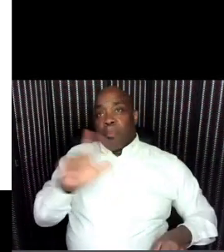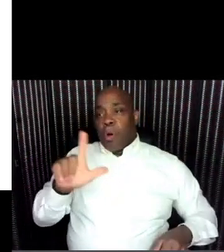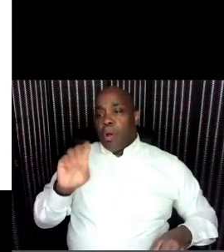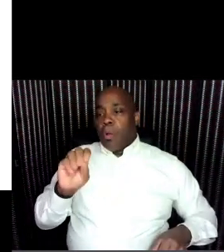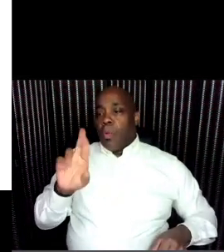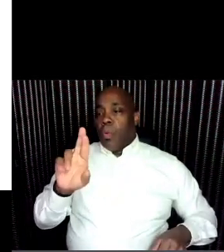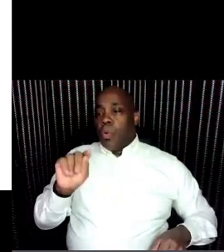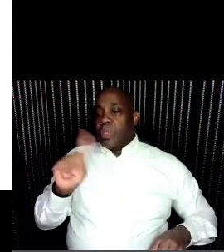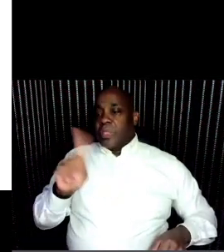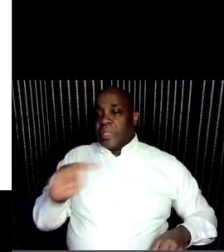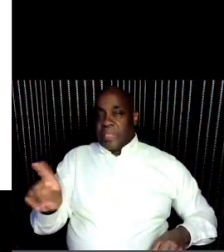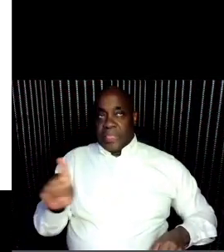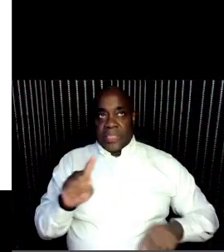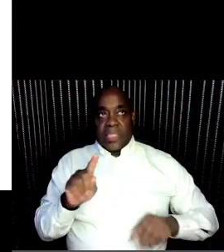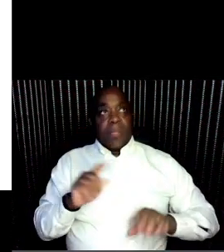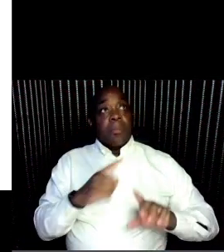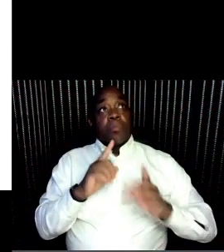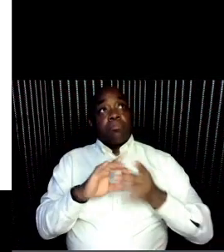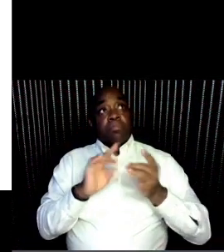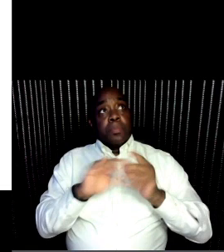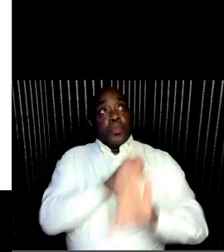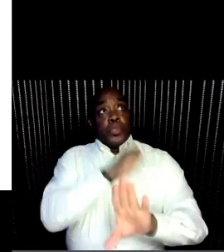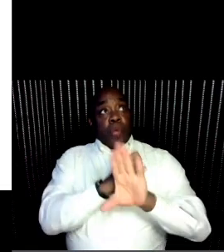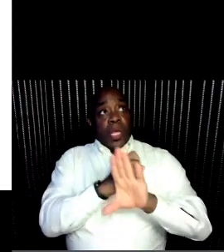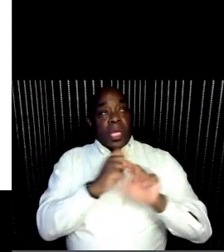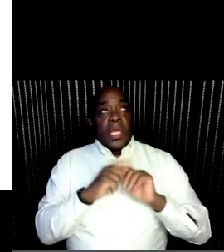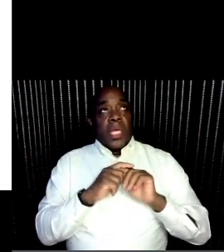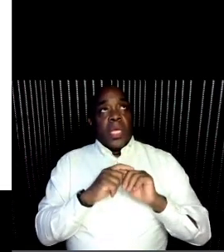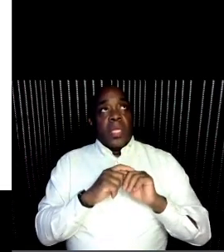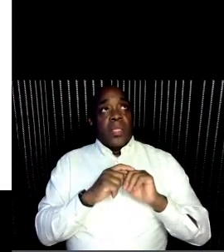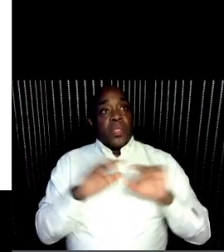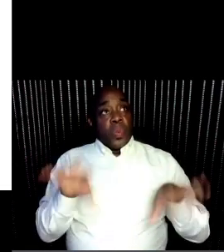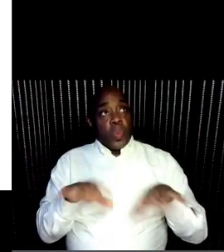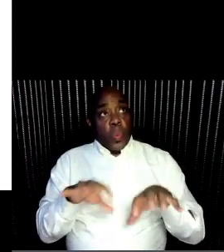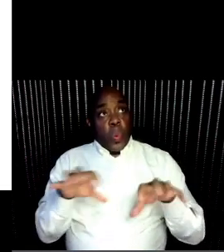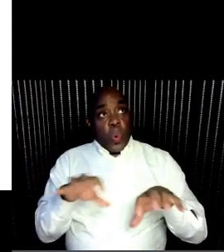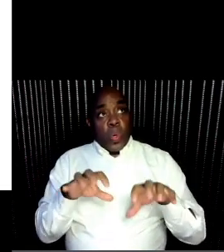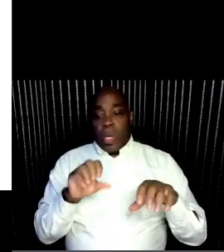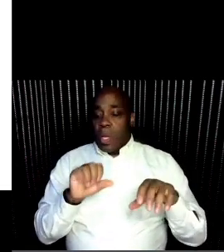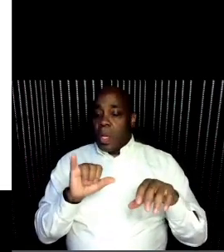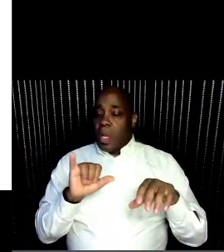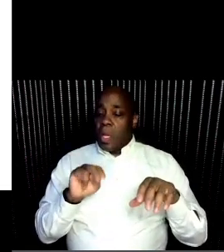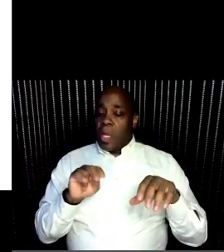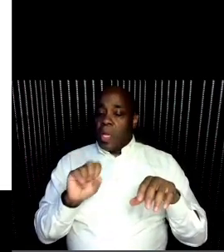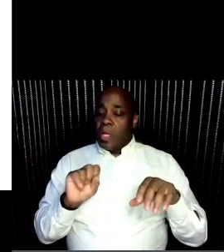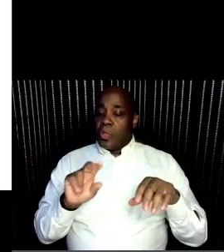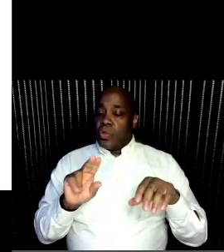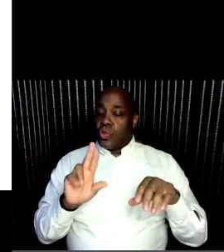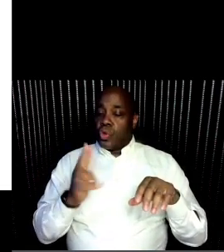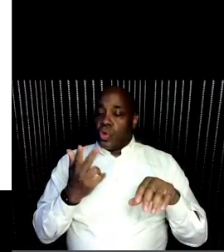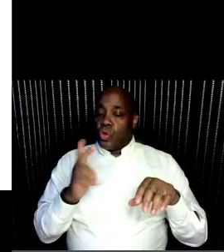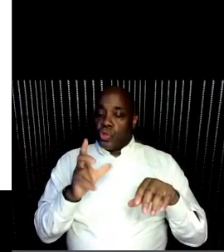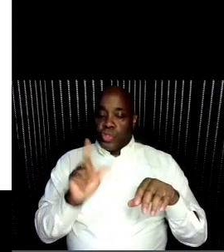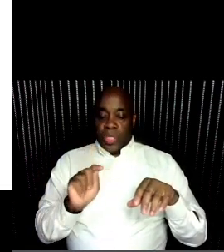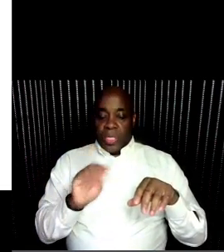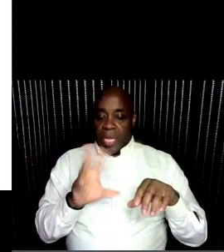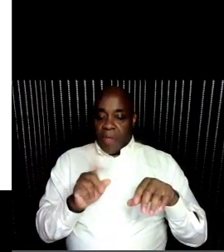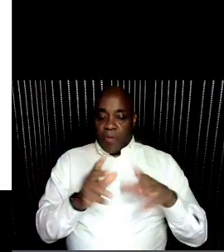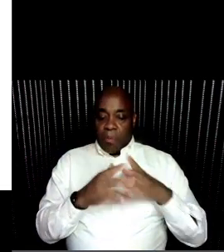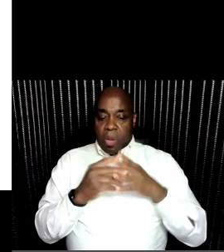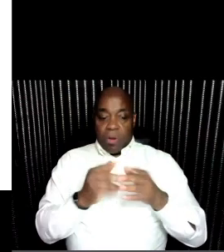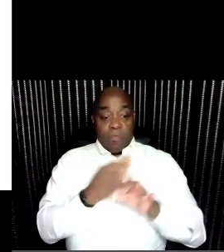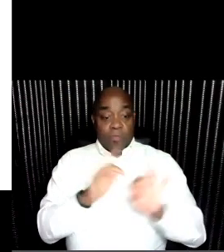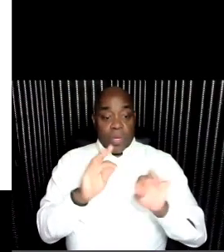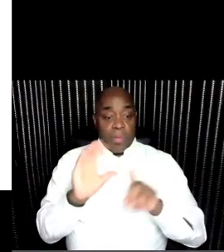already sort of talked about the ways that there was an insurgent African-American freedom culture in Florida that celebrated